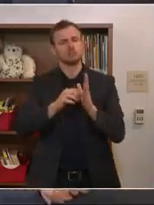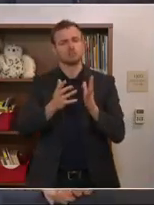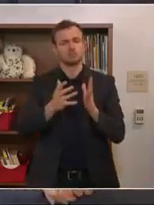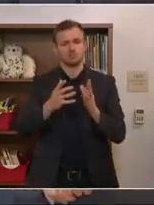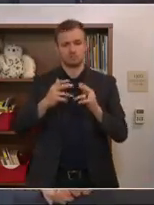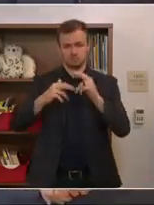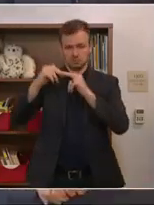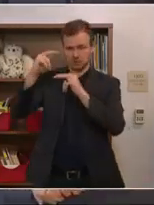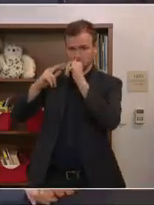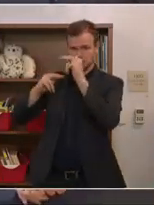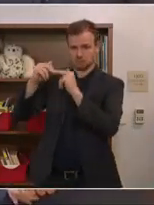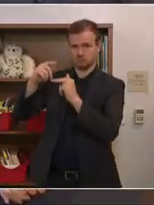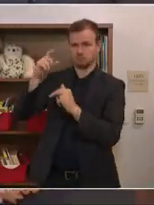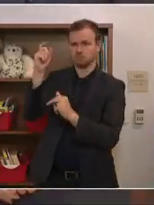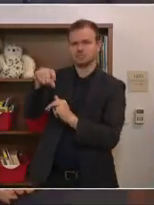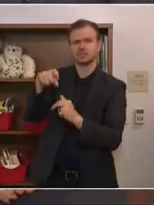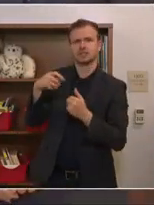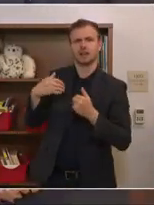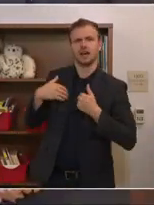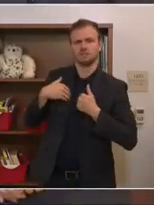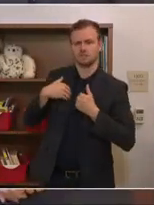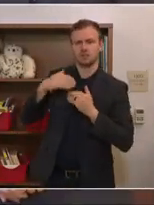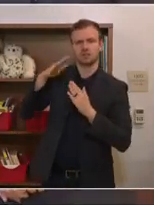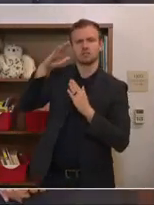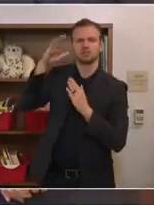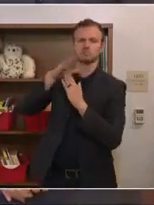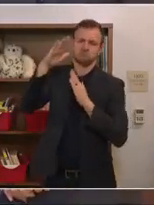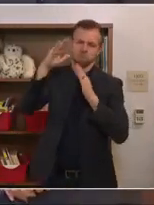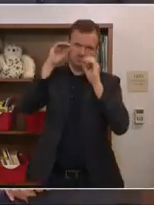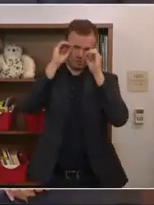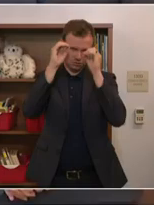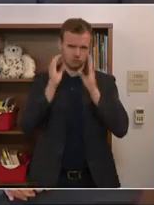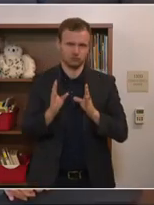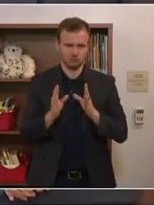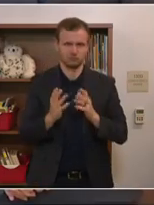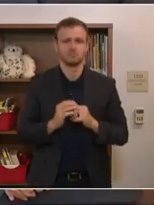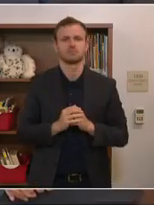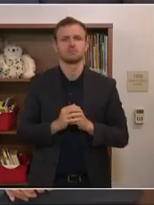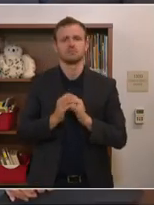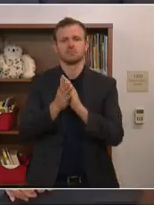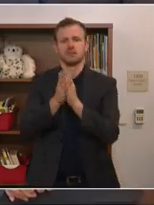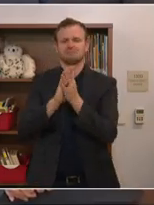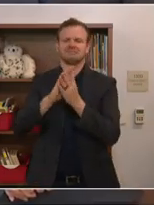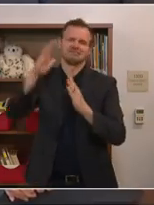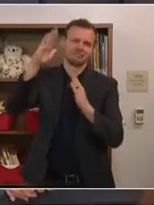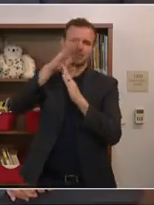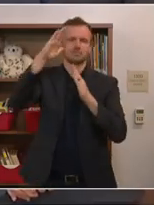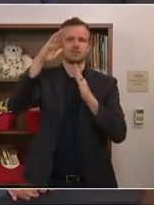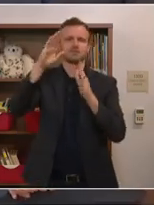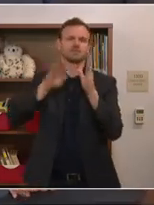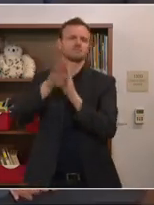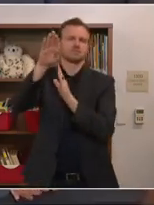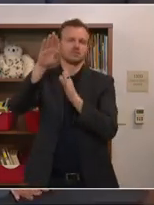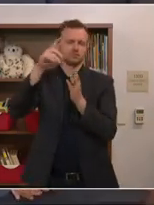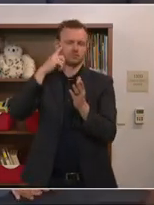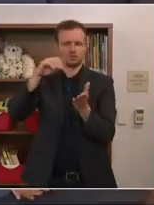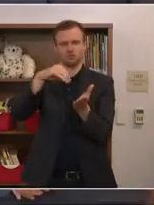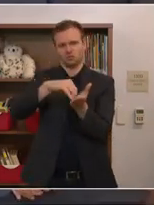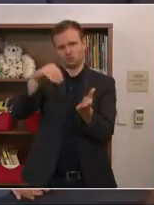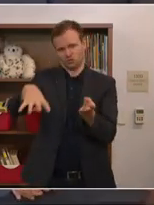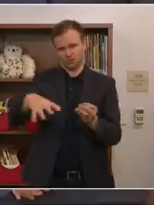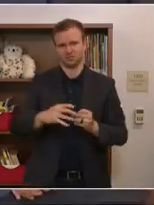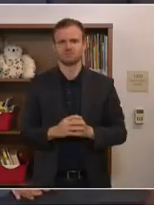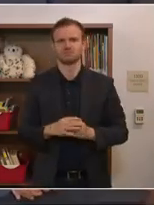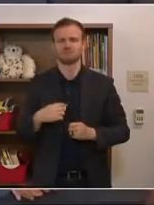with world-class educators, it leads to world-class outcomes for our youth. So I'm really excited about that. So